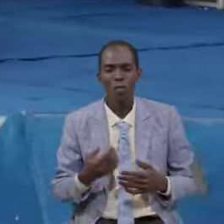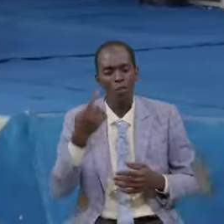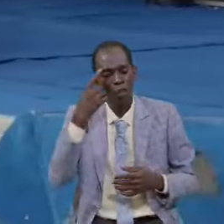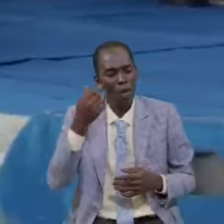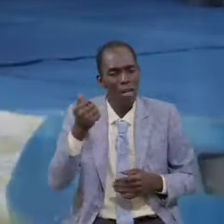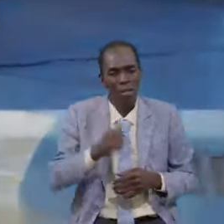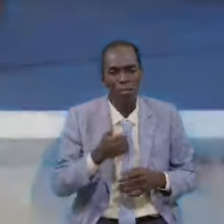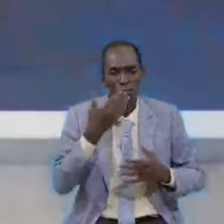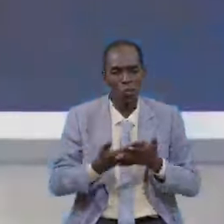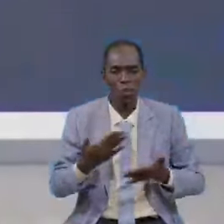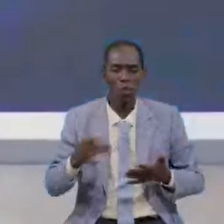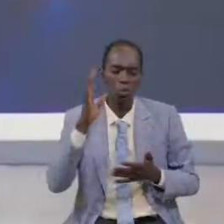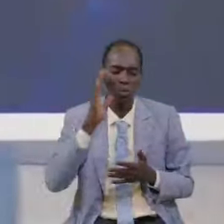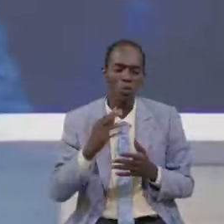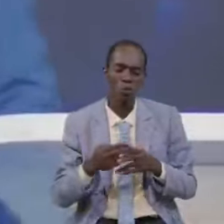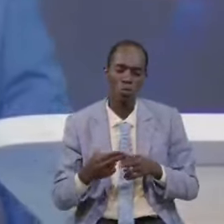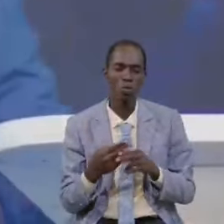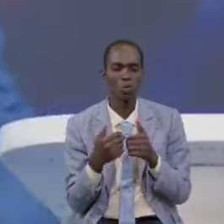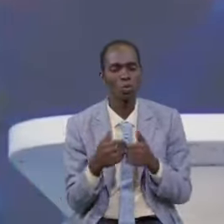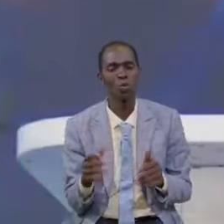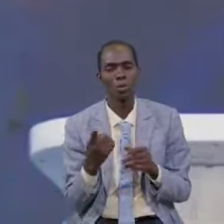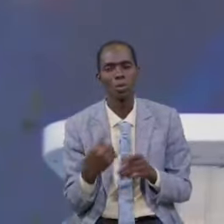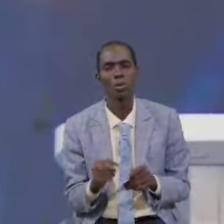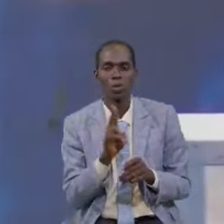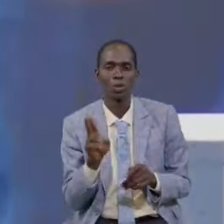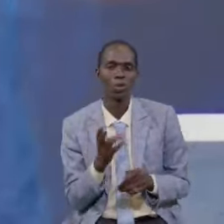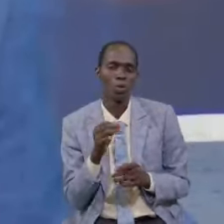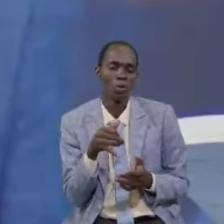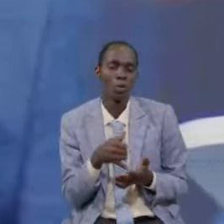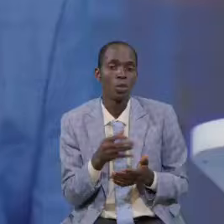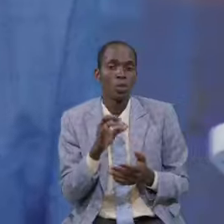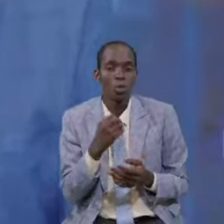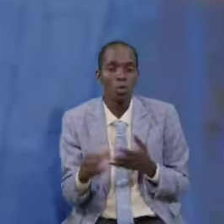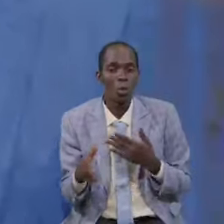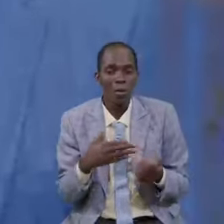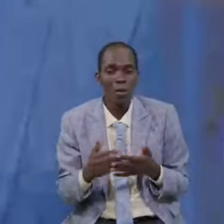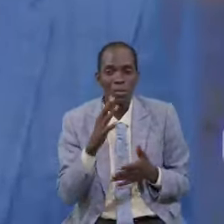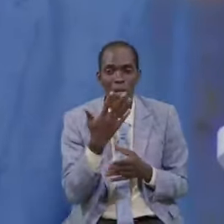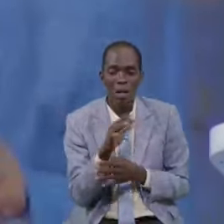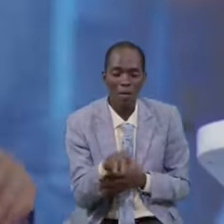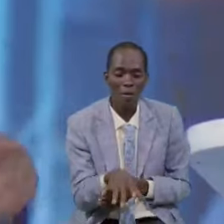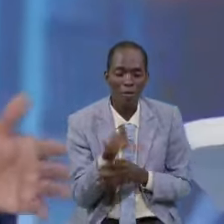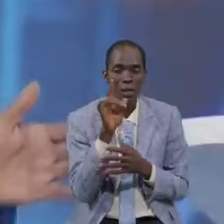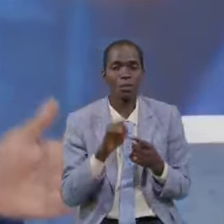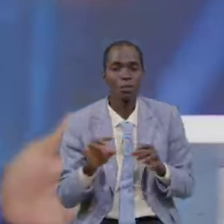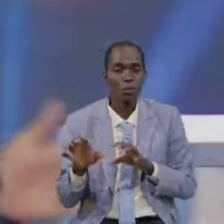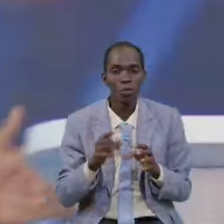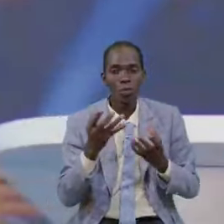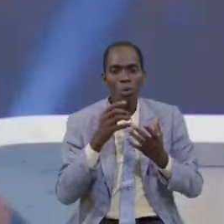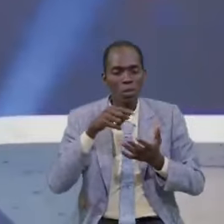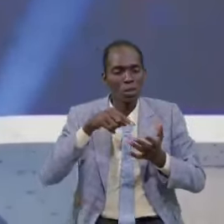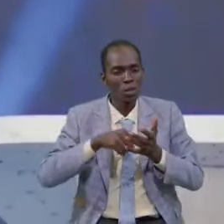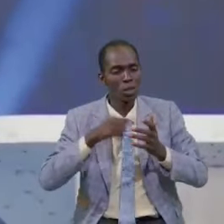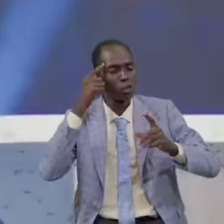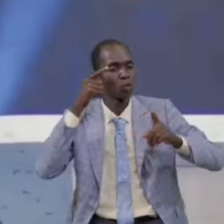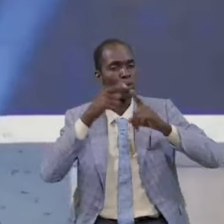Therefore, whatsoever your hand finds to do, you want this goal, you want to reach that goal, but at the